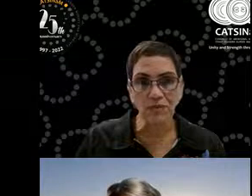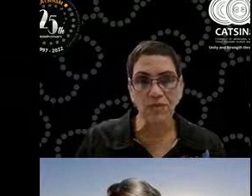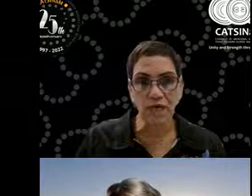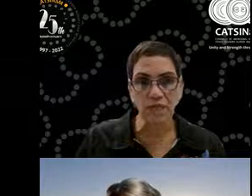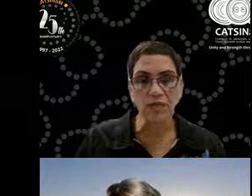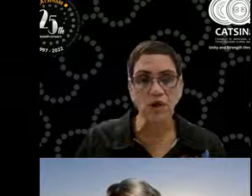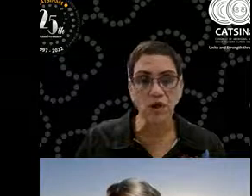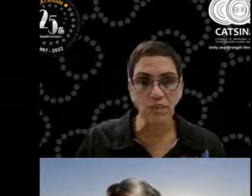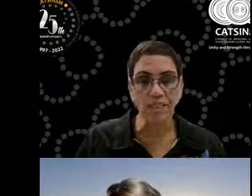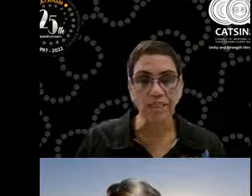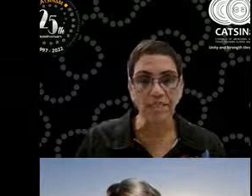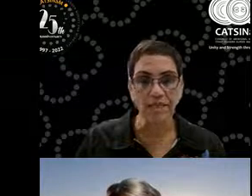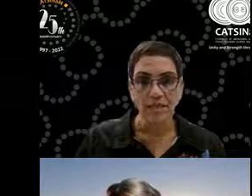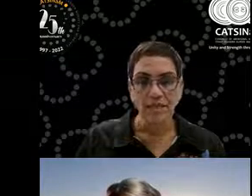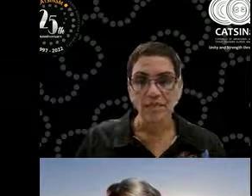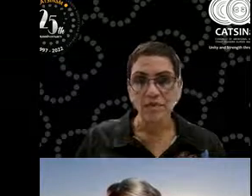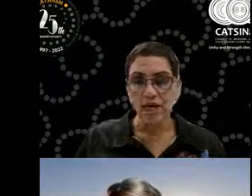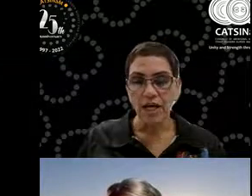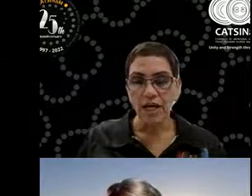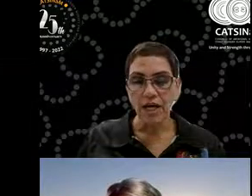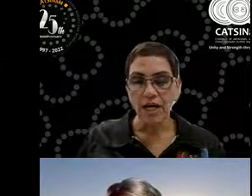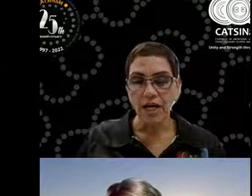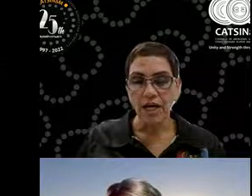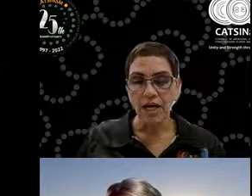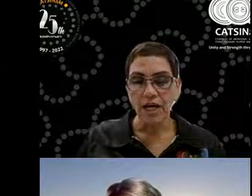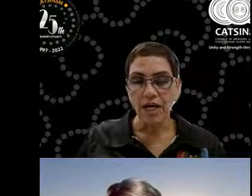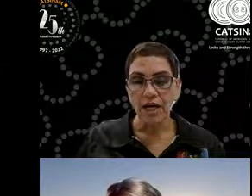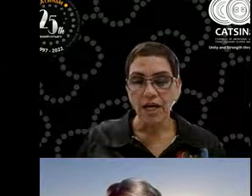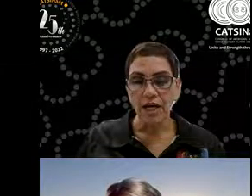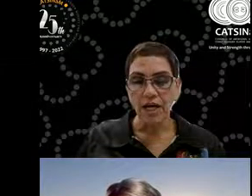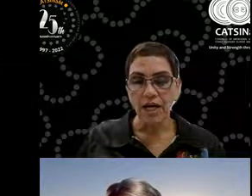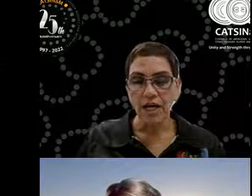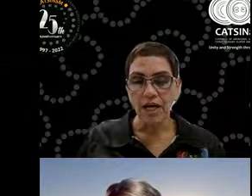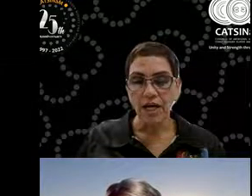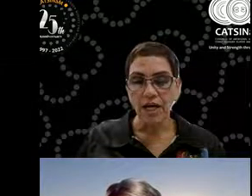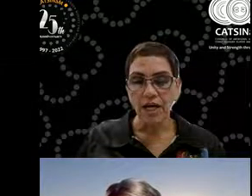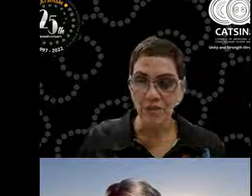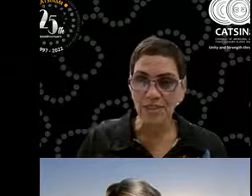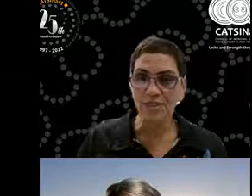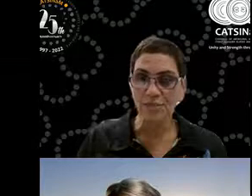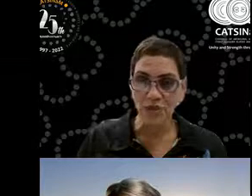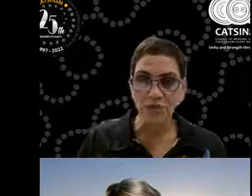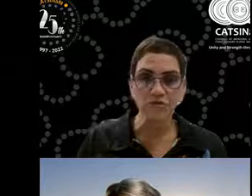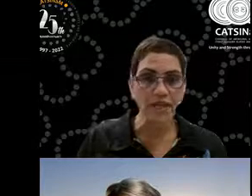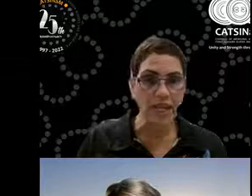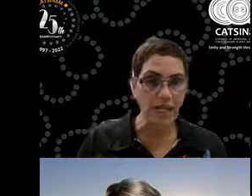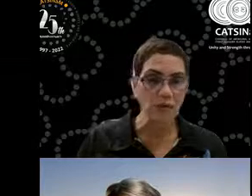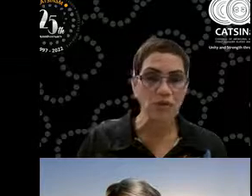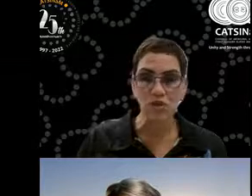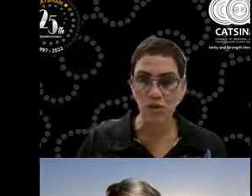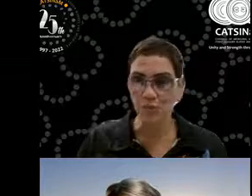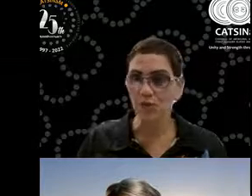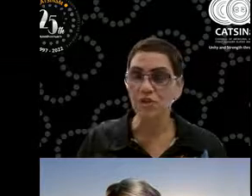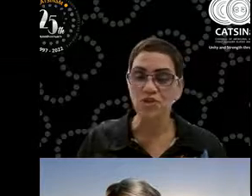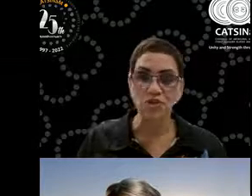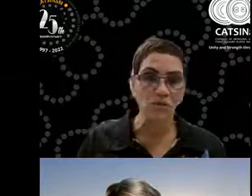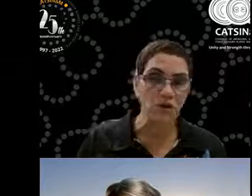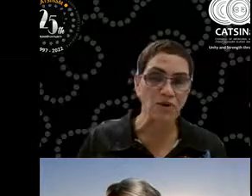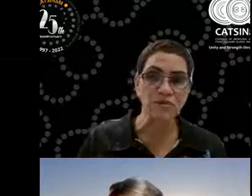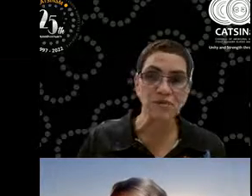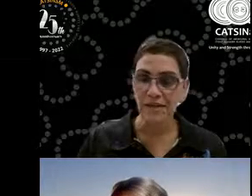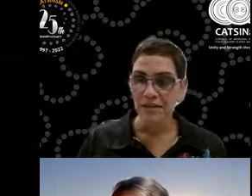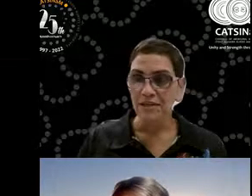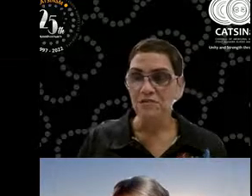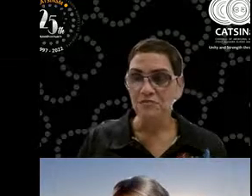into Australian context. So other health professionals may do this training, but nursing and midwifery language, terminology